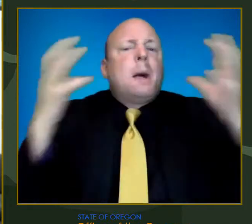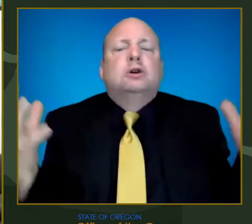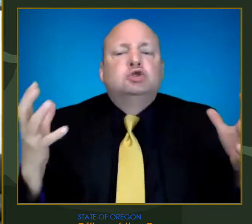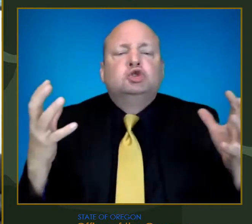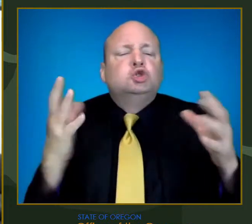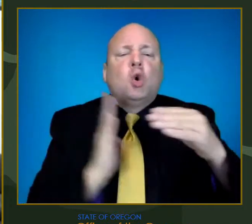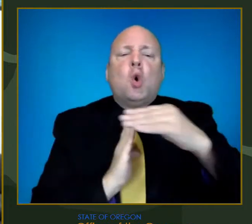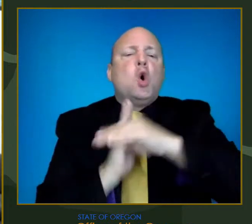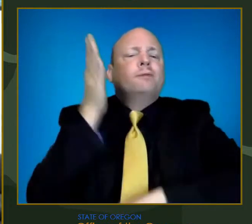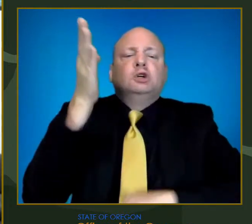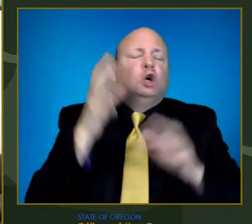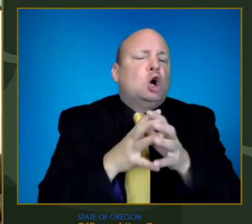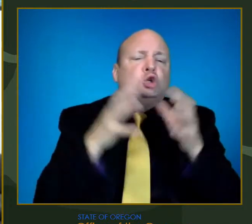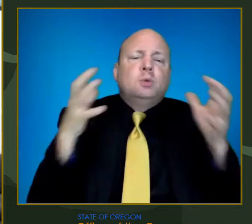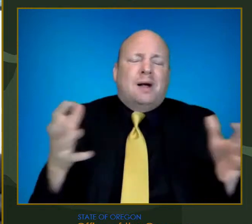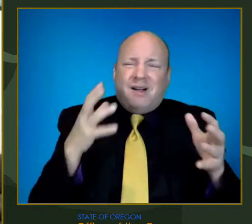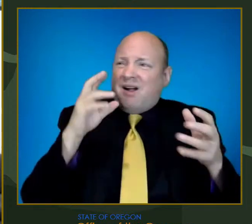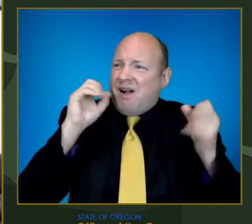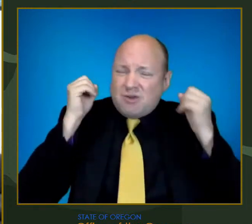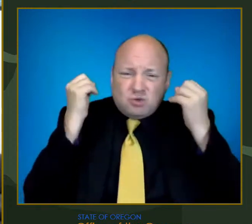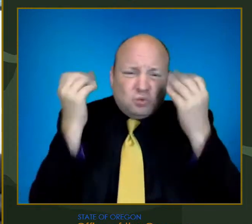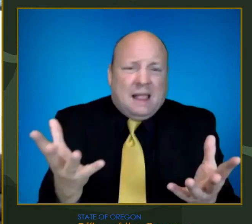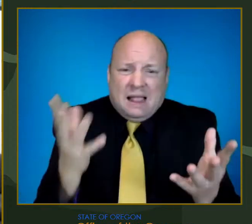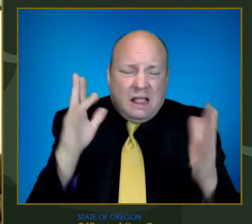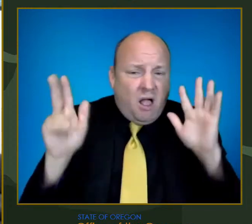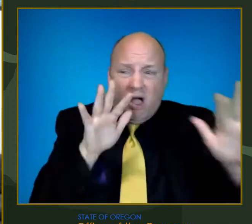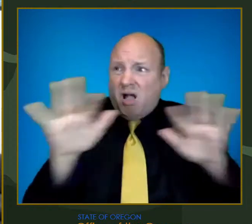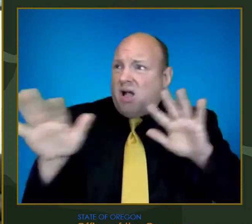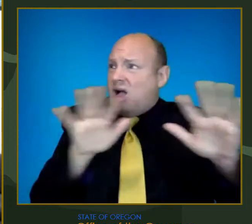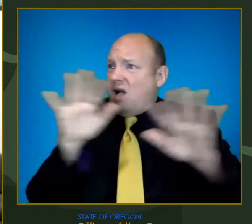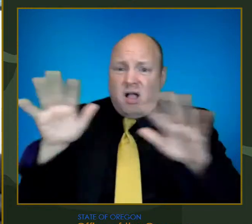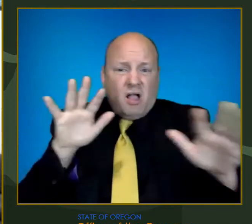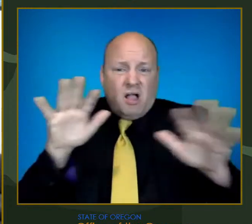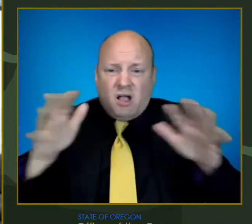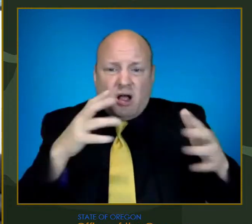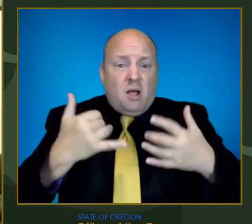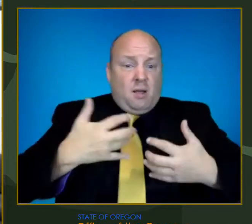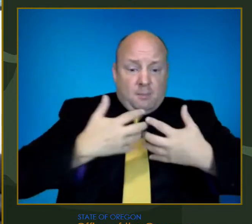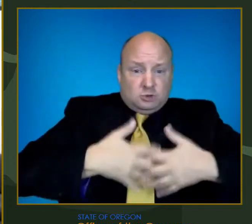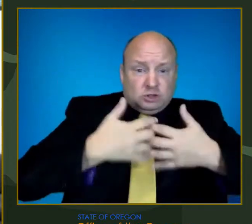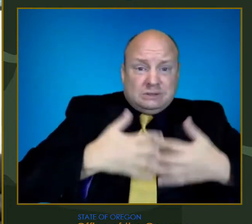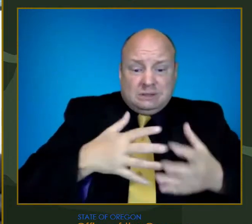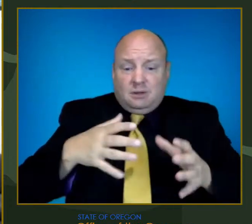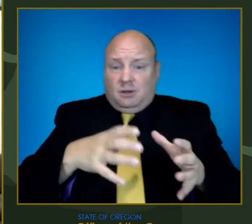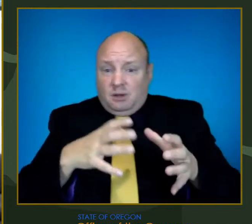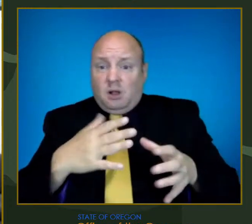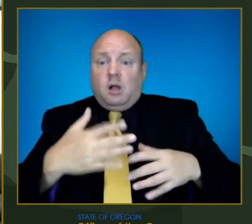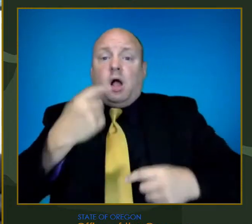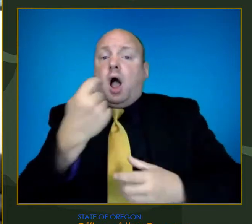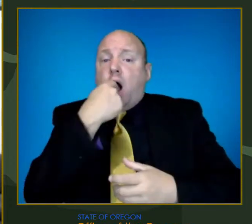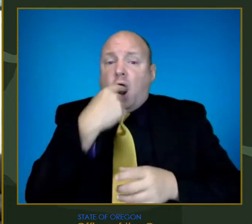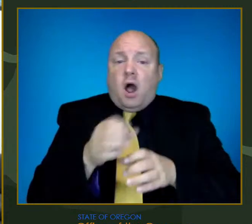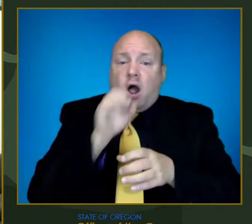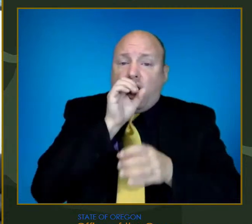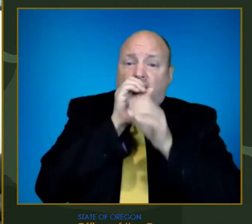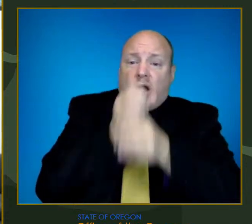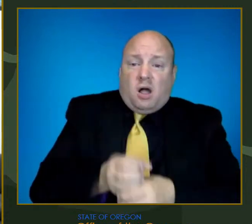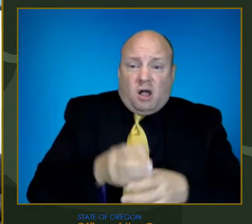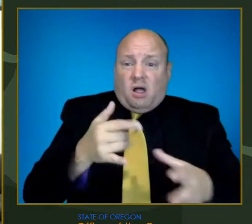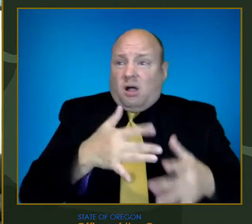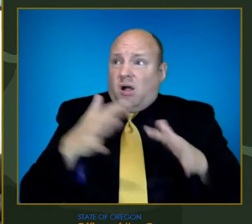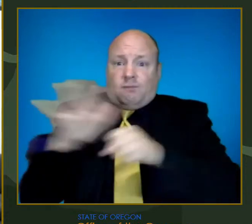transporting more people in respiratory distress, but they have to wait longer to get patients into emergency departments because those beds are